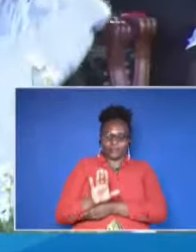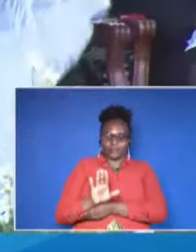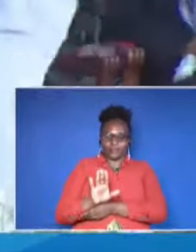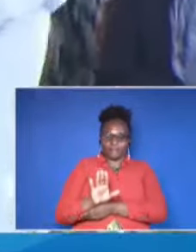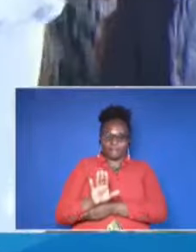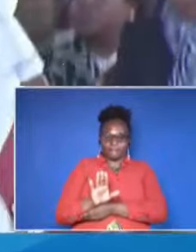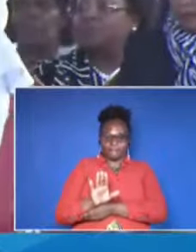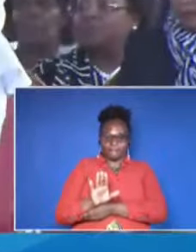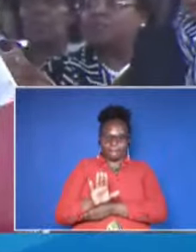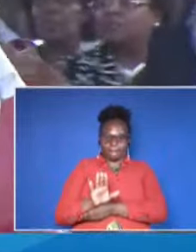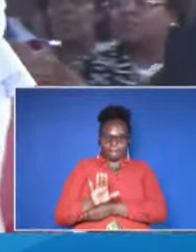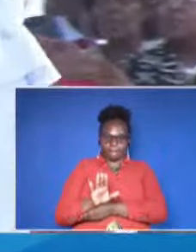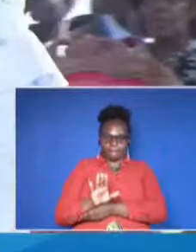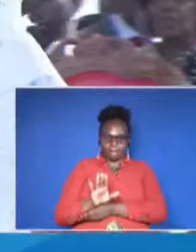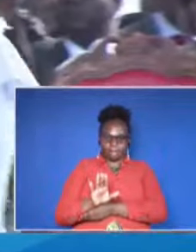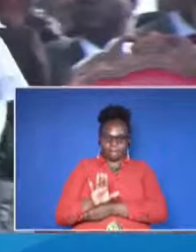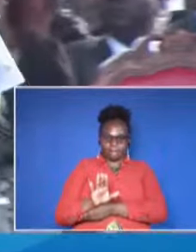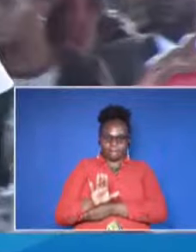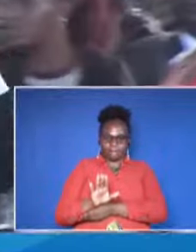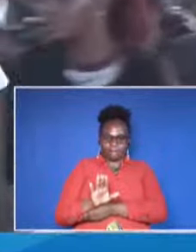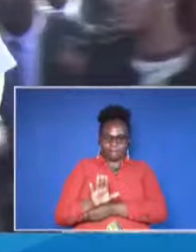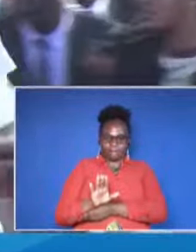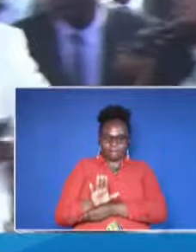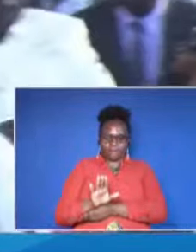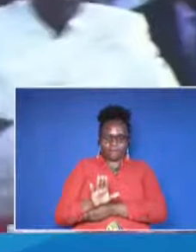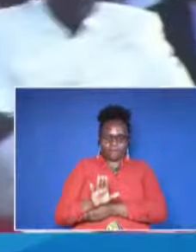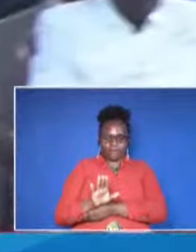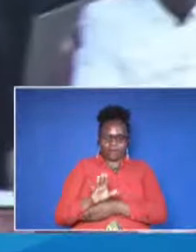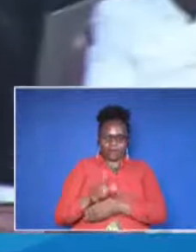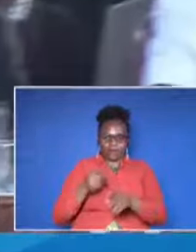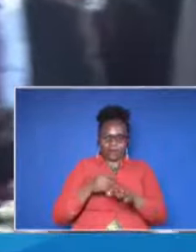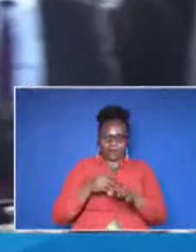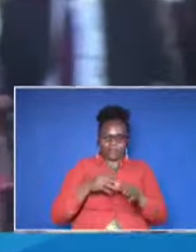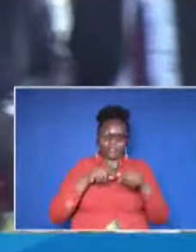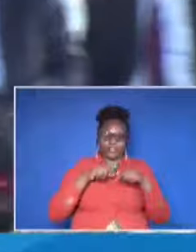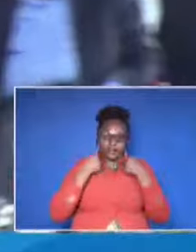remarks as Ben sits here and listens to